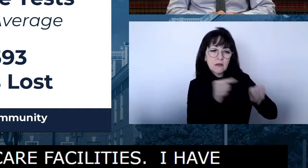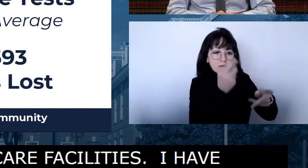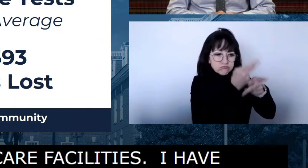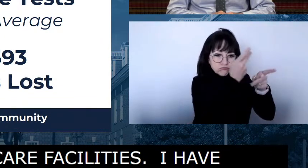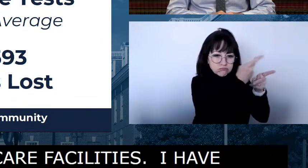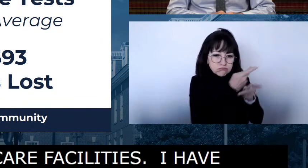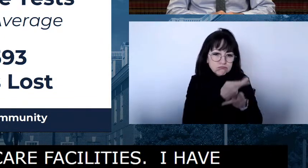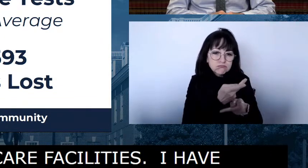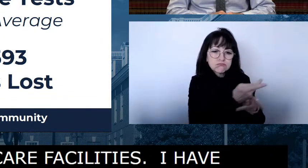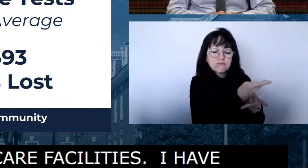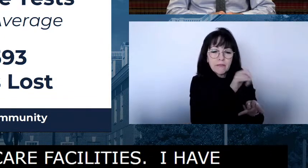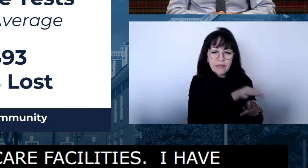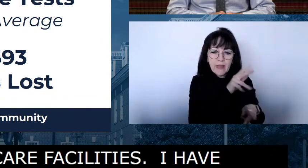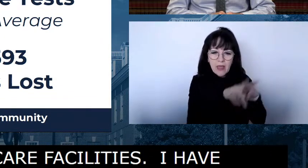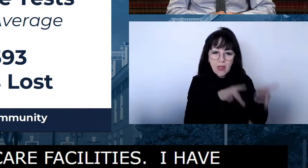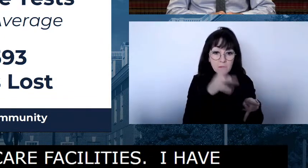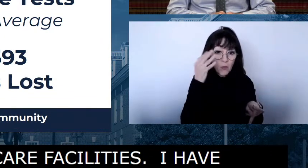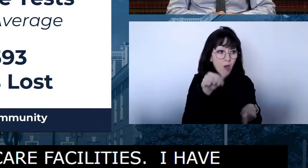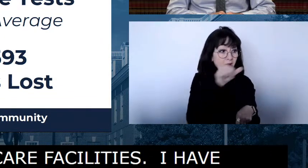really helped